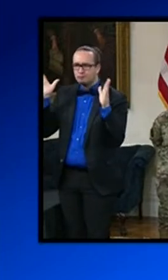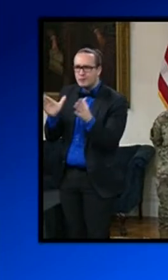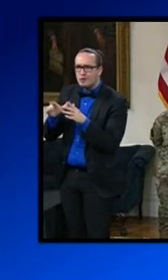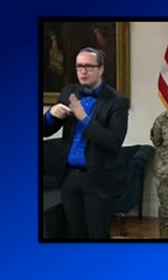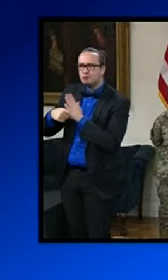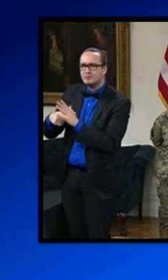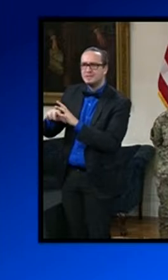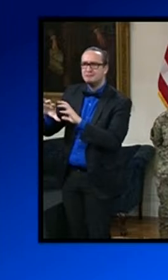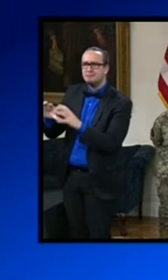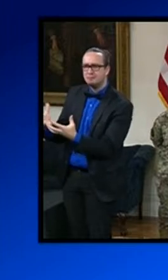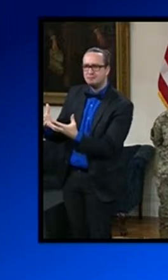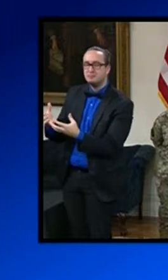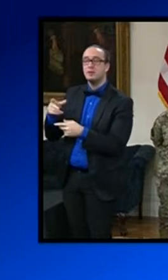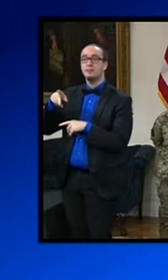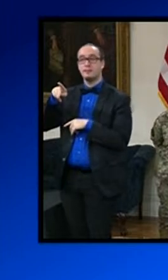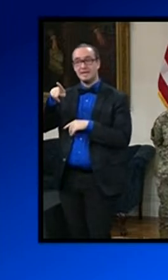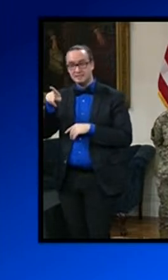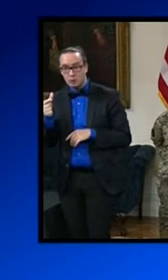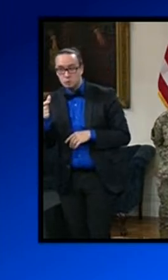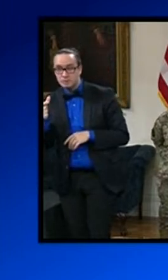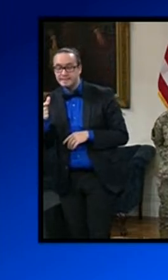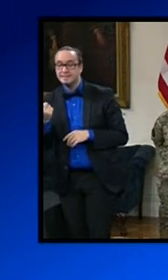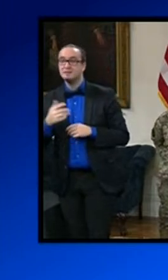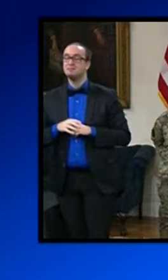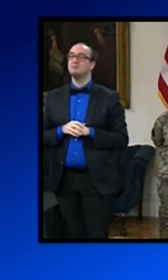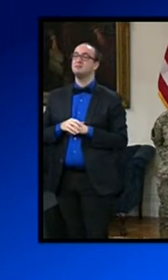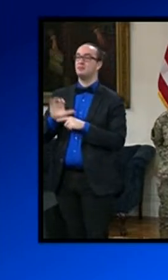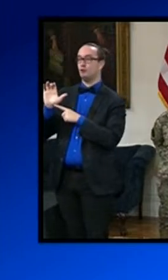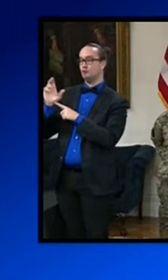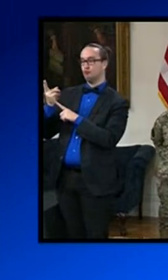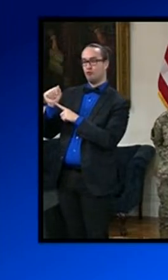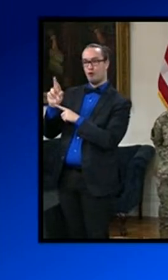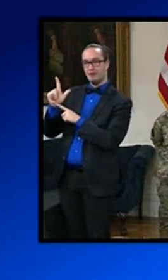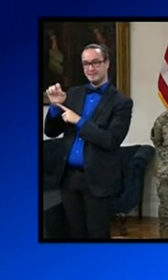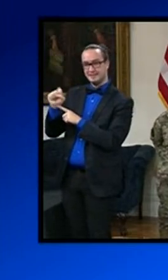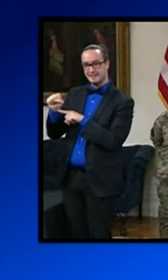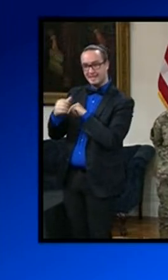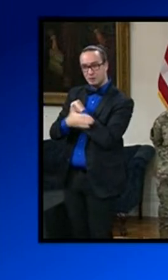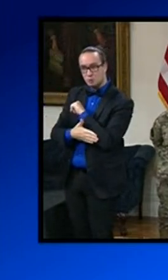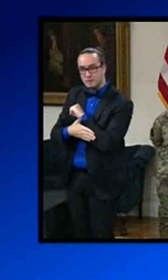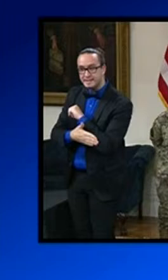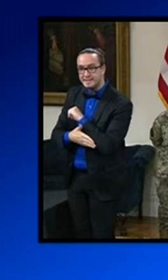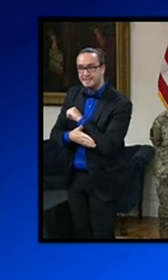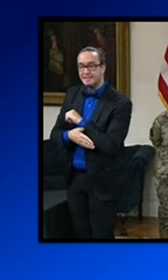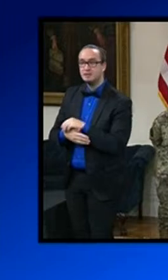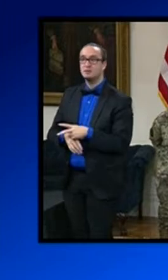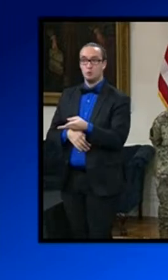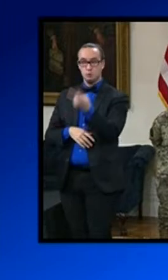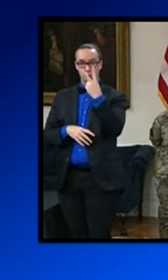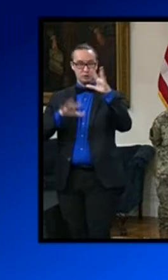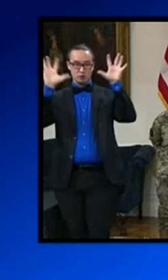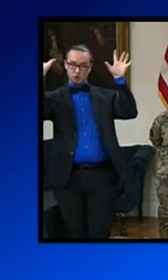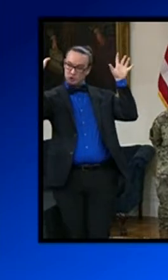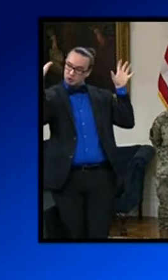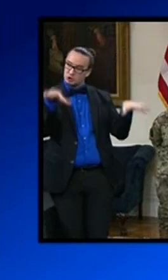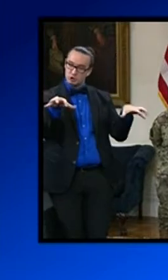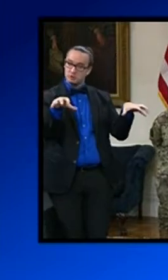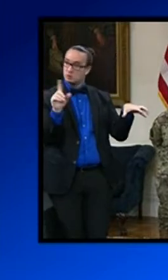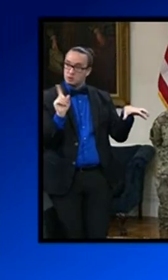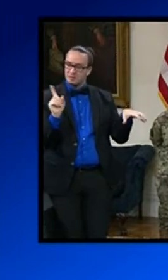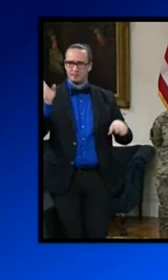City. With M&T Bank Stadium now operational, we have transitioned the Baltimore Convention